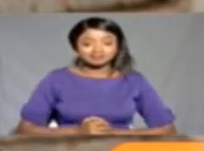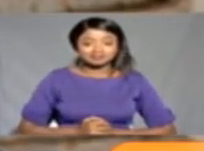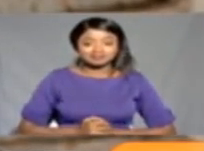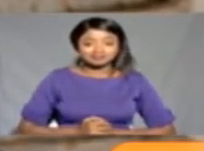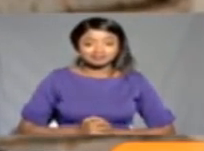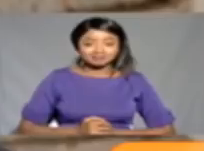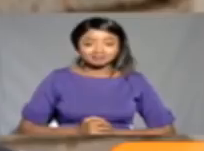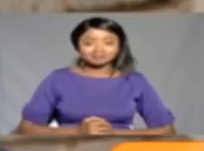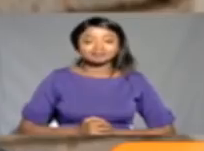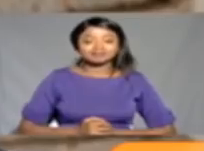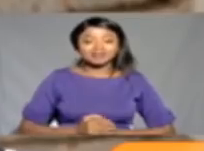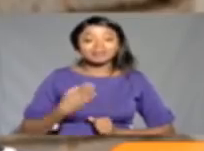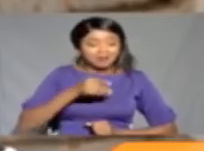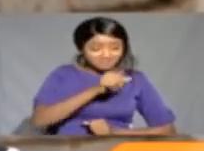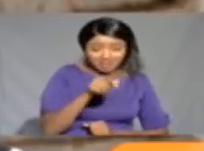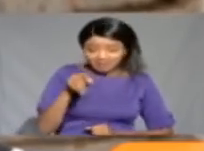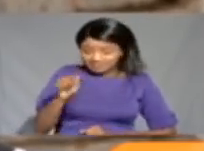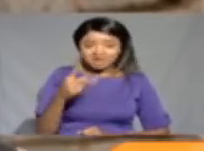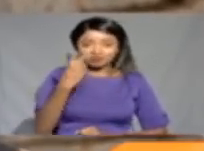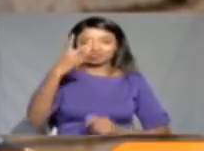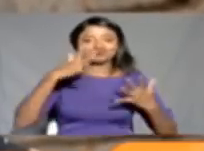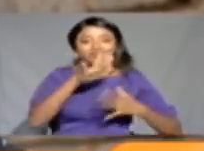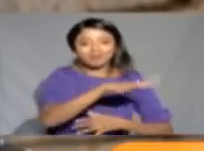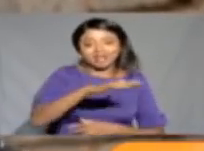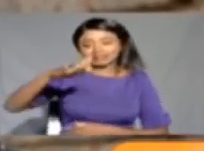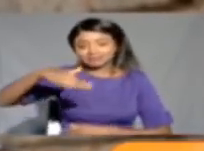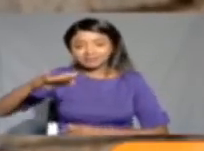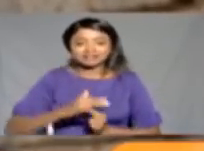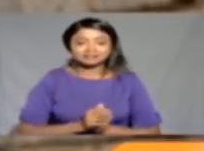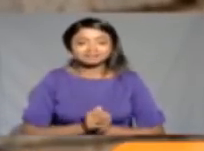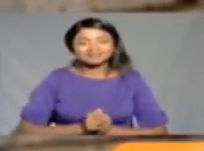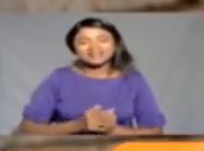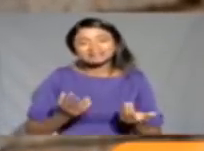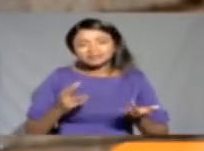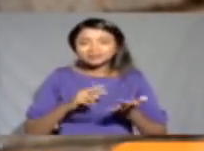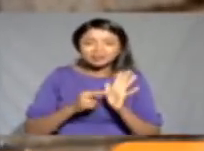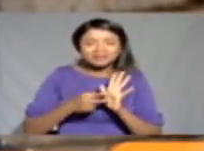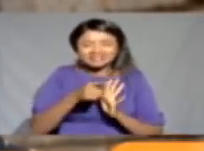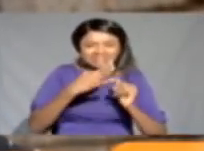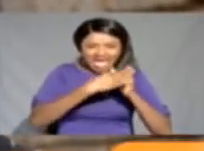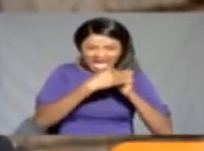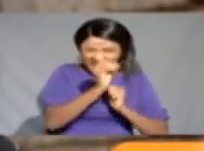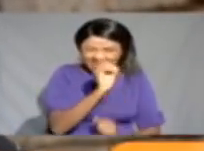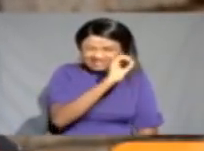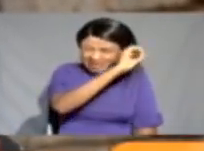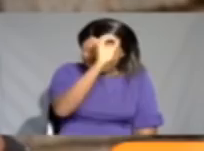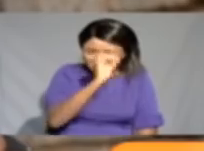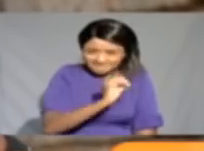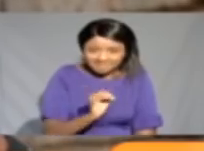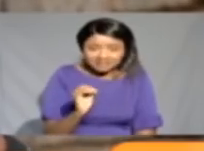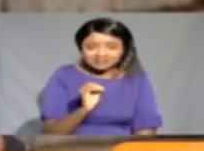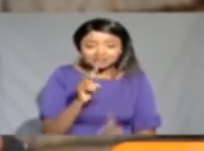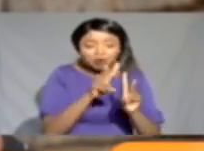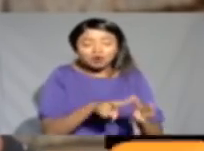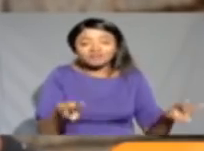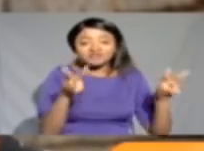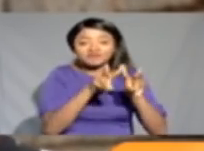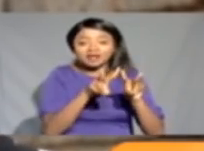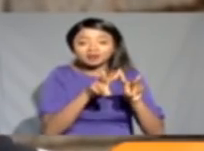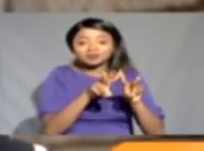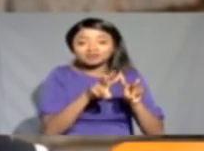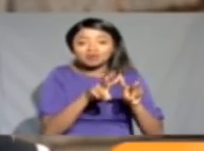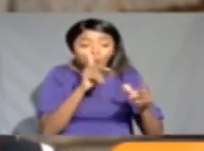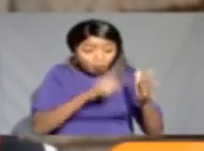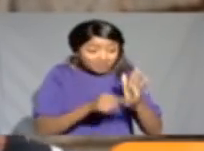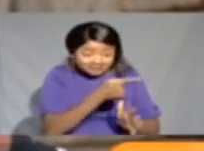places. The combined amount I have paid so far is 6.28, which is pretty much 80% of the value of the property, not the value, what